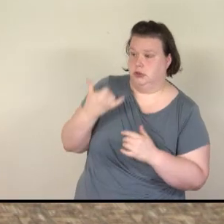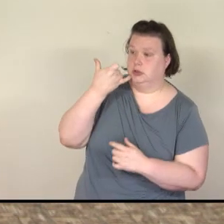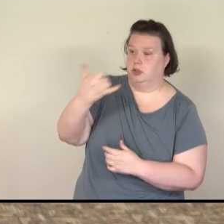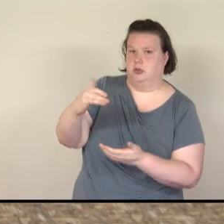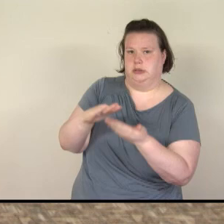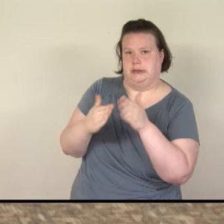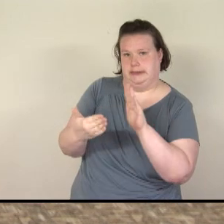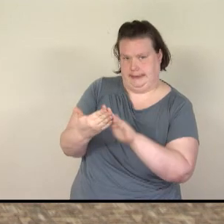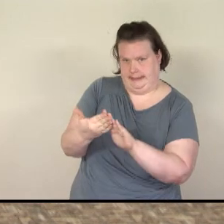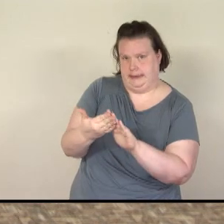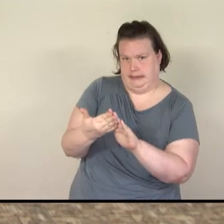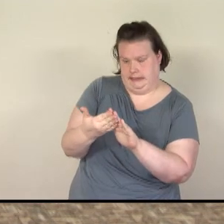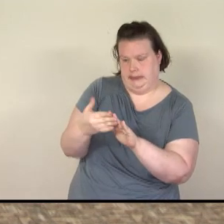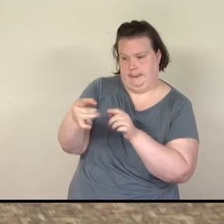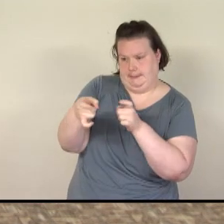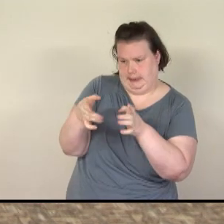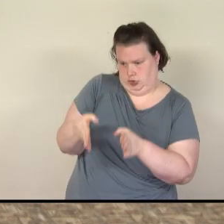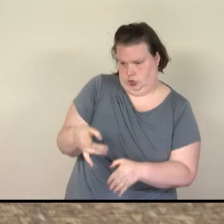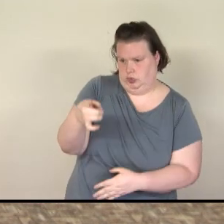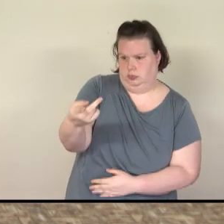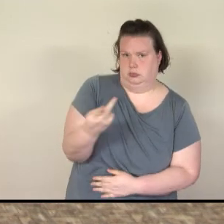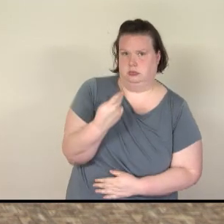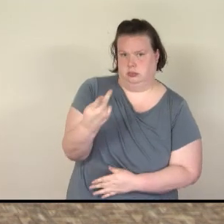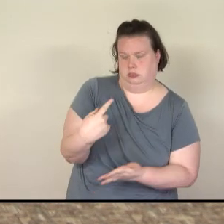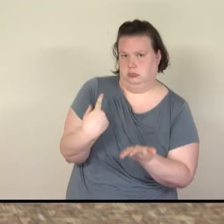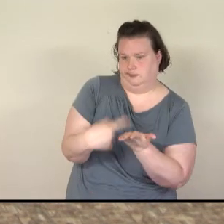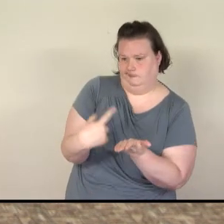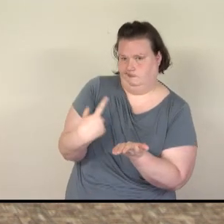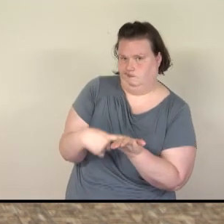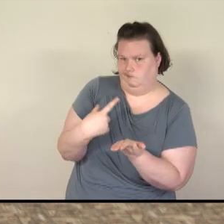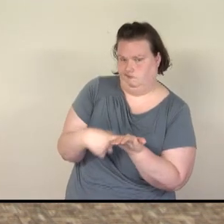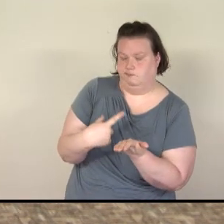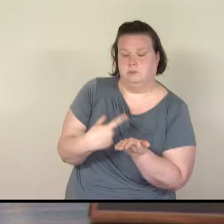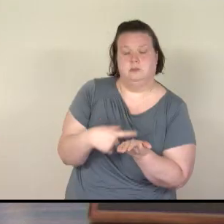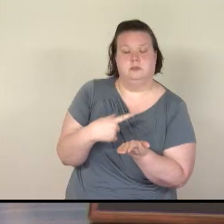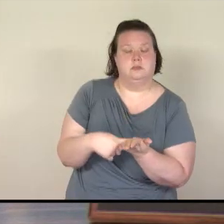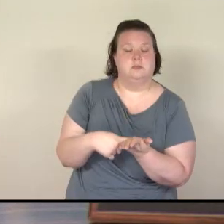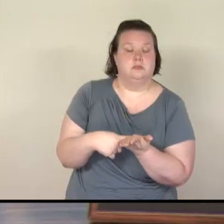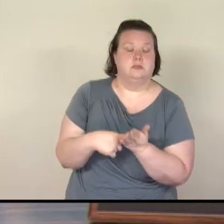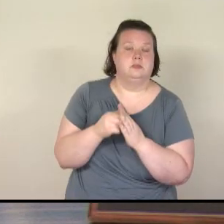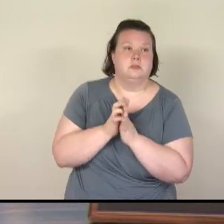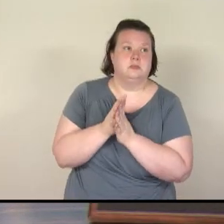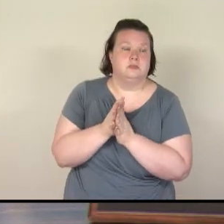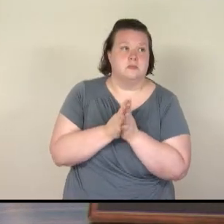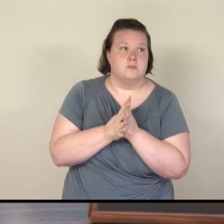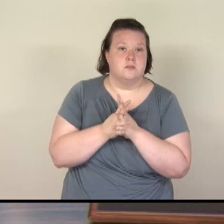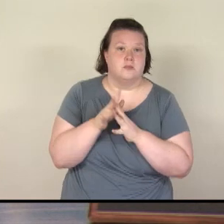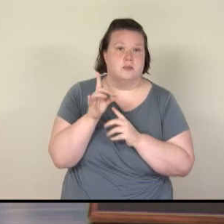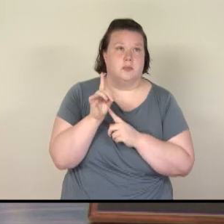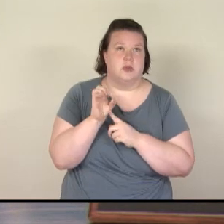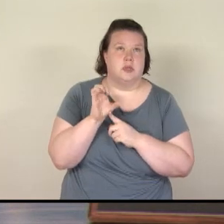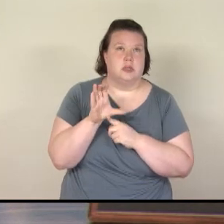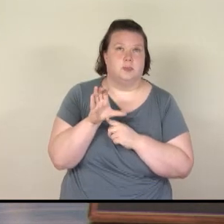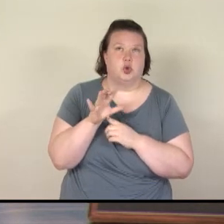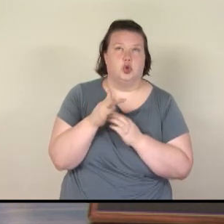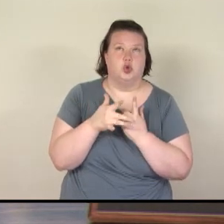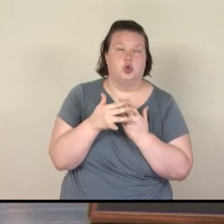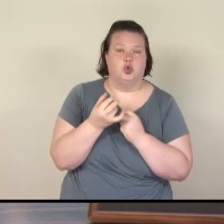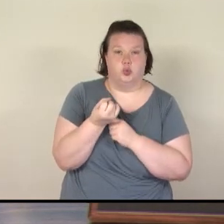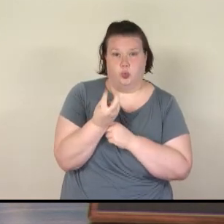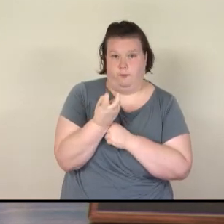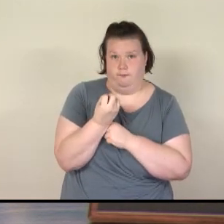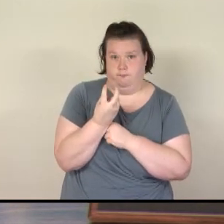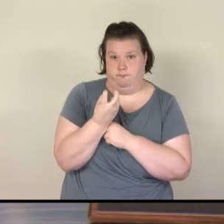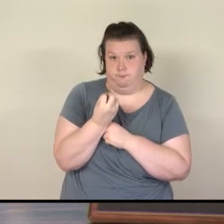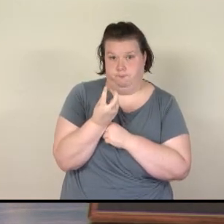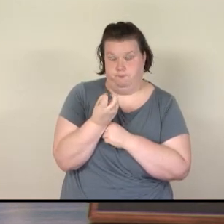city manager, and we spoke about it. And then it was December